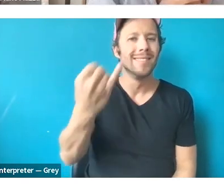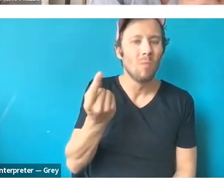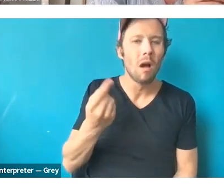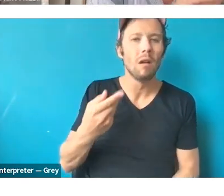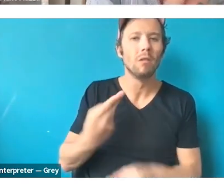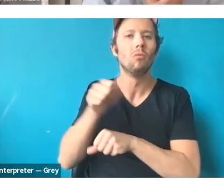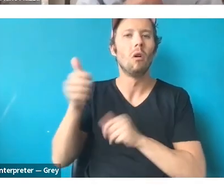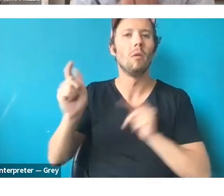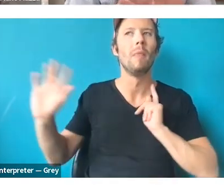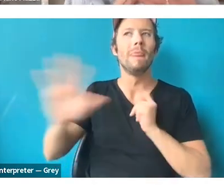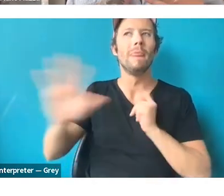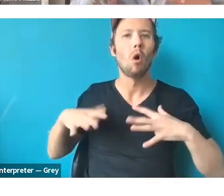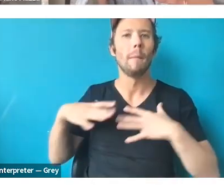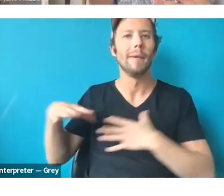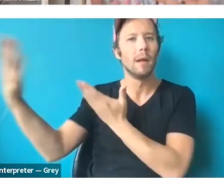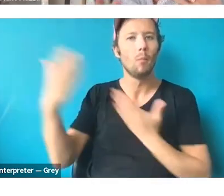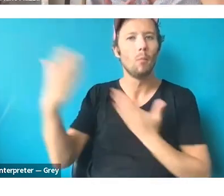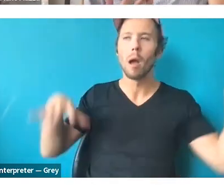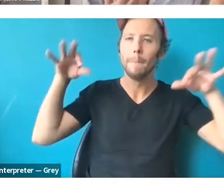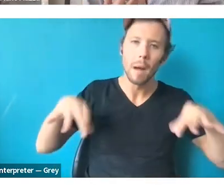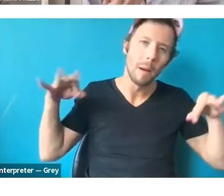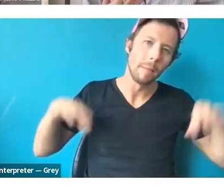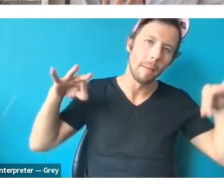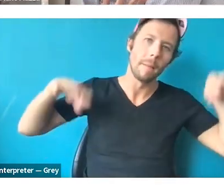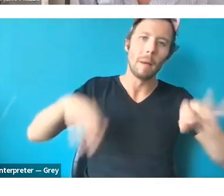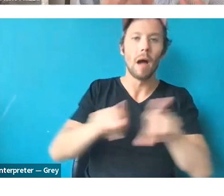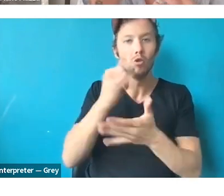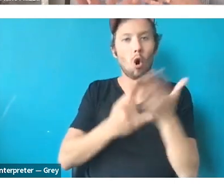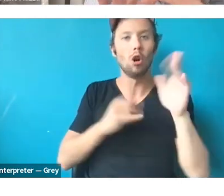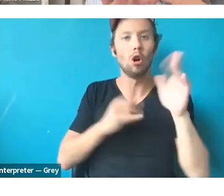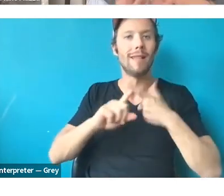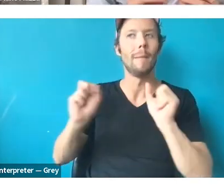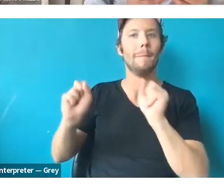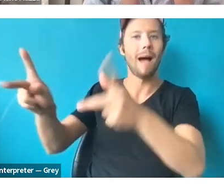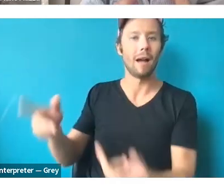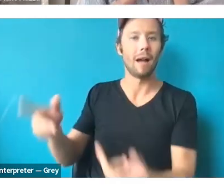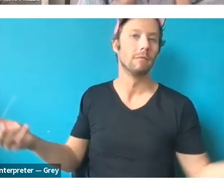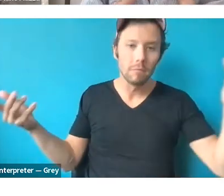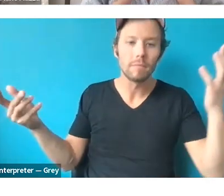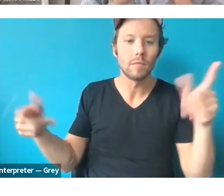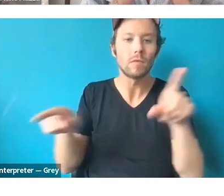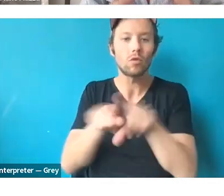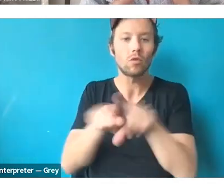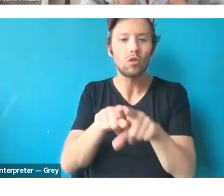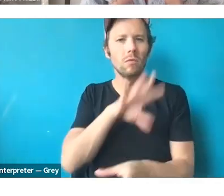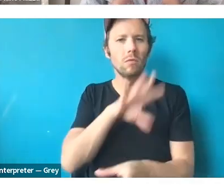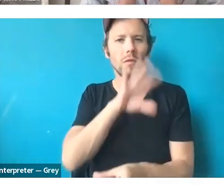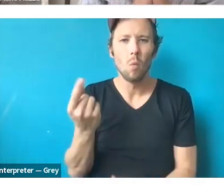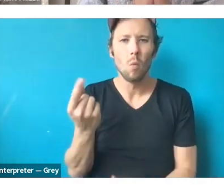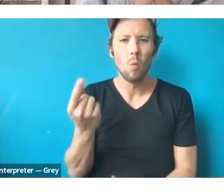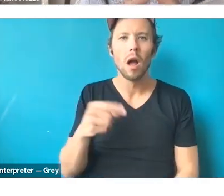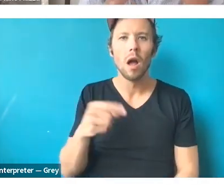itself? It's all about working with sustainable and renewable packaging and your marketing materials. All aspects of your